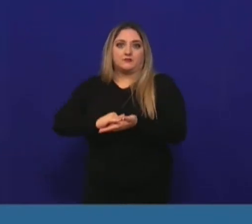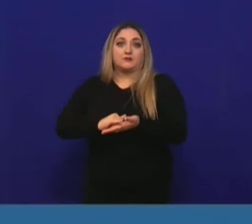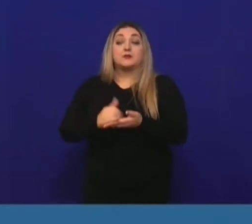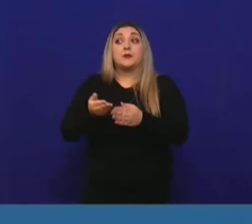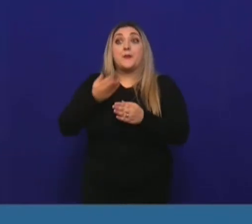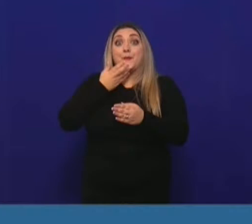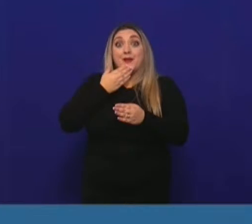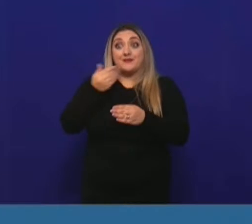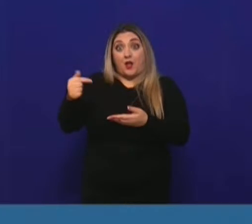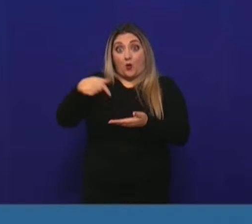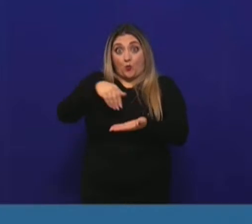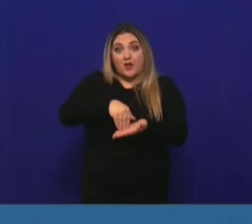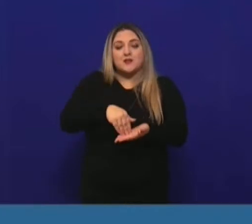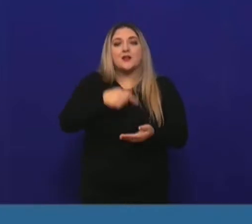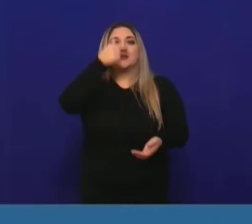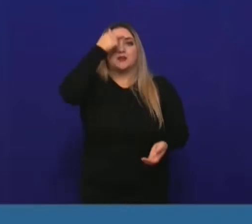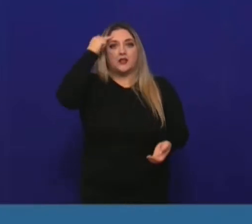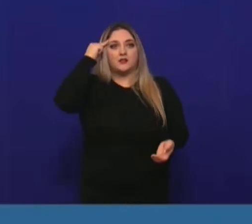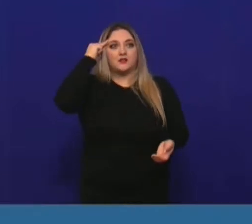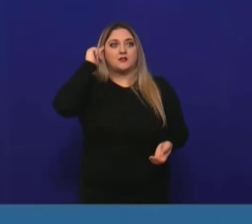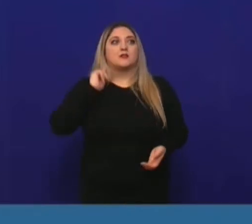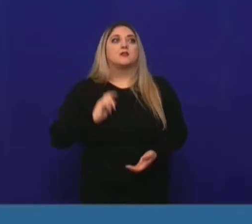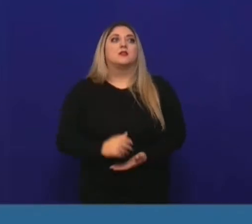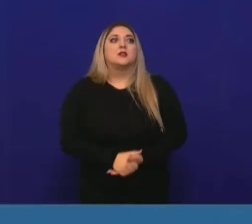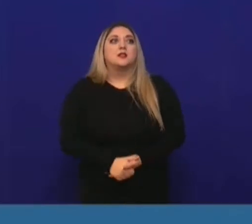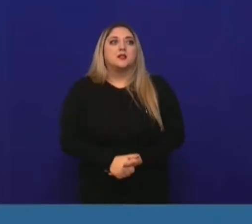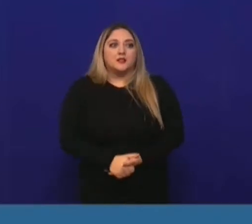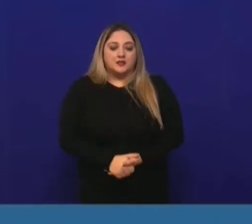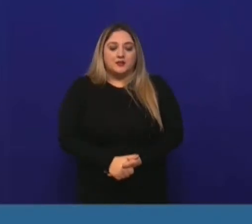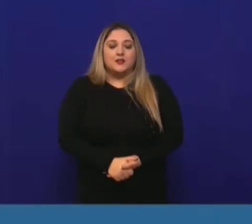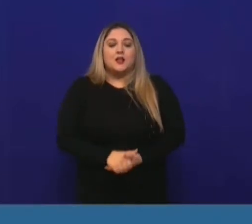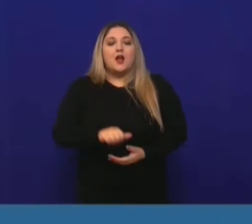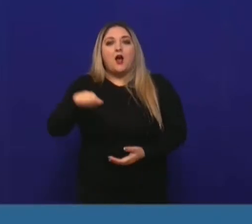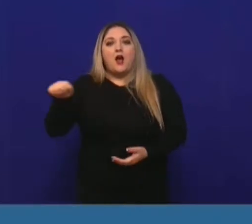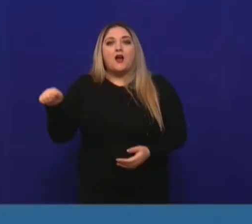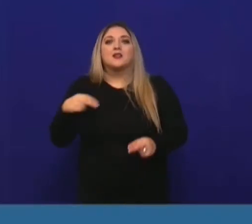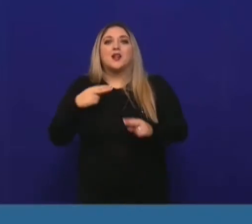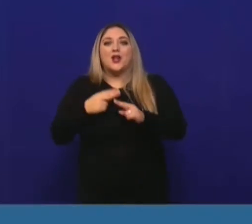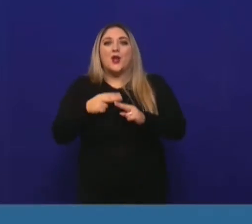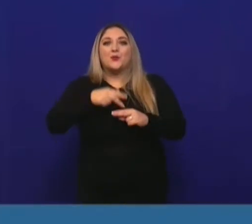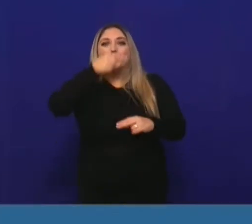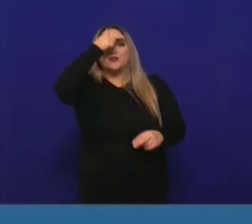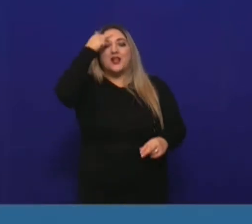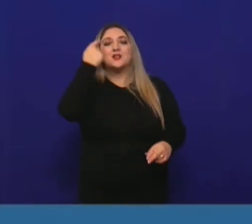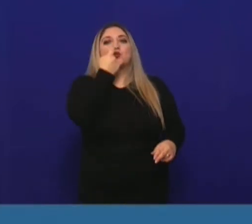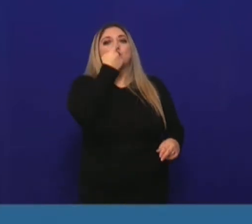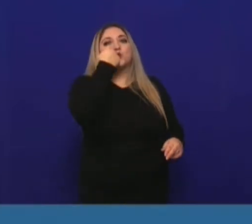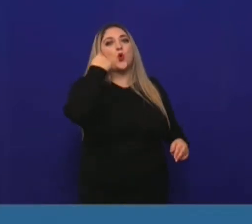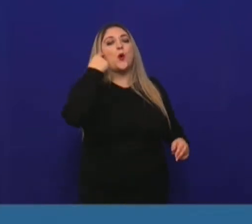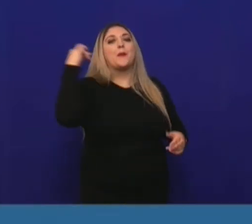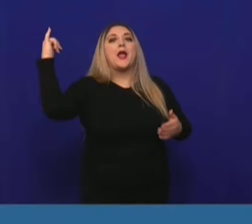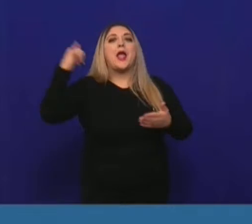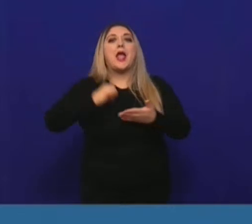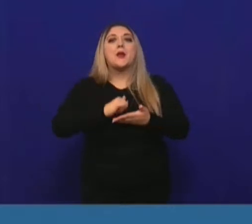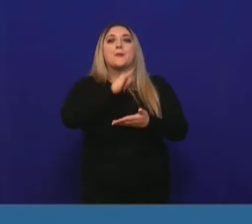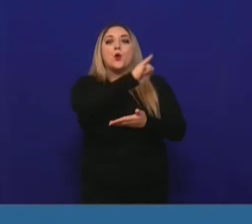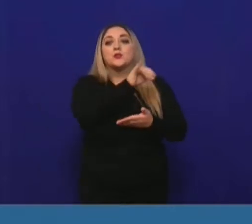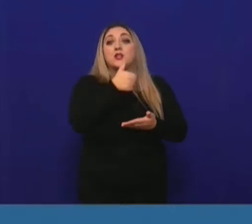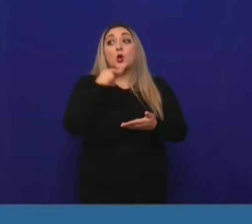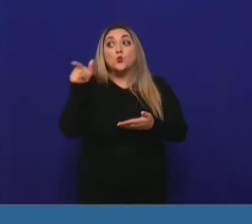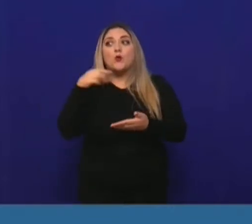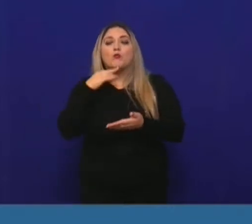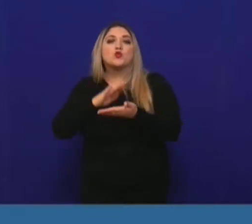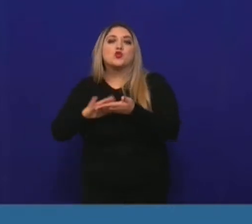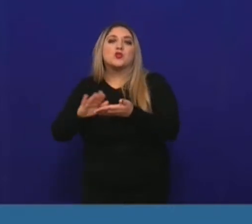it-test. Infatti, aħna wkoll nagħmlu t-test fl-ajruport tagħna għal dawk in-nies li ma jġibux it-test magħhom.